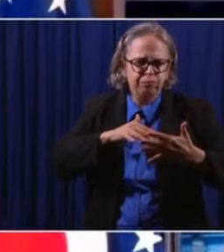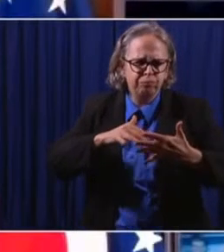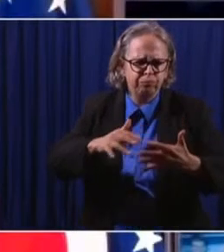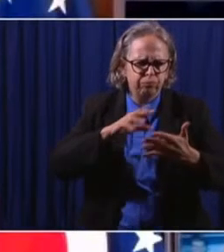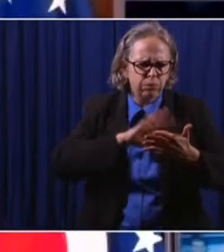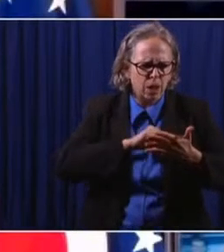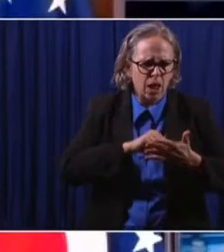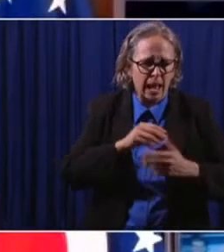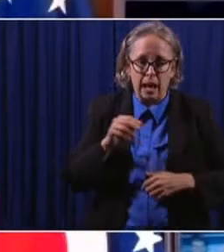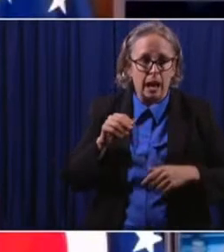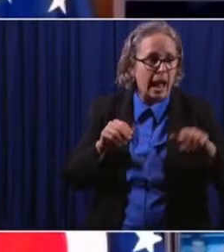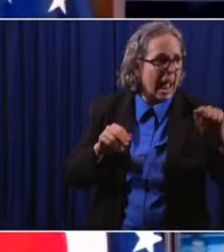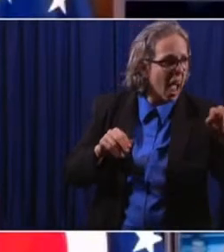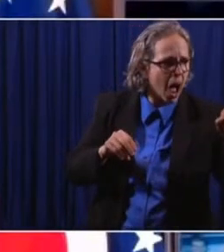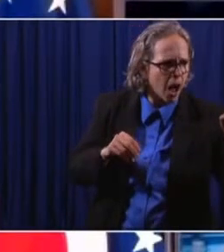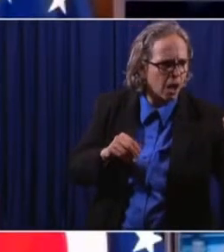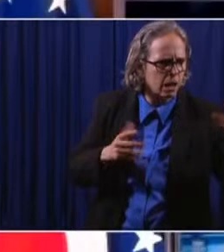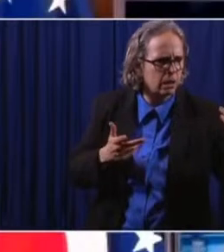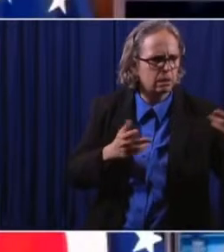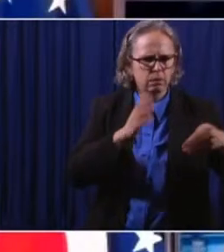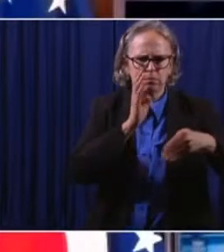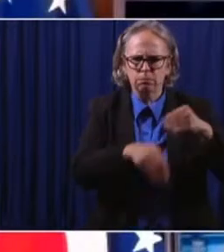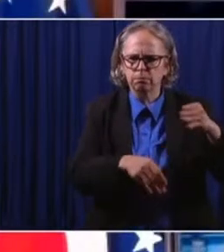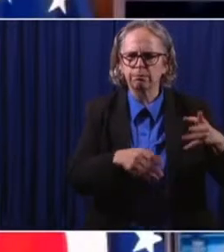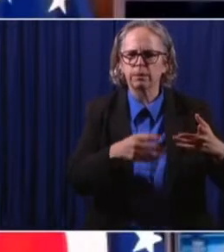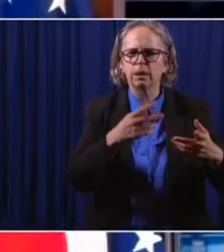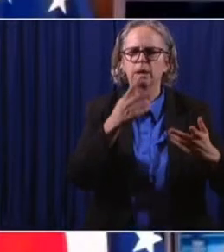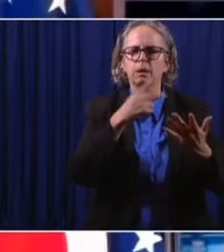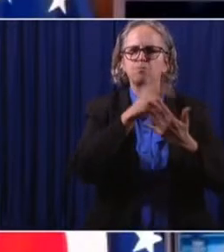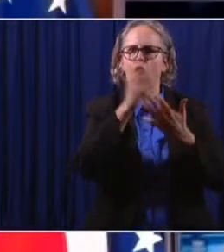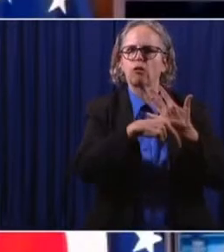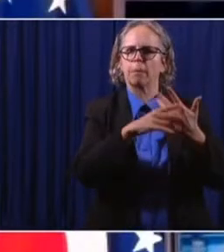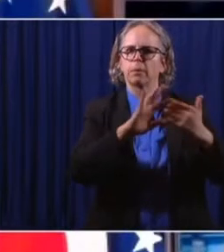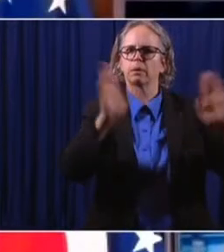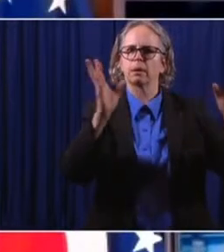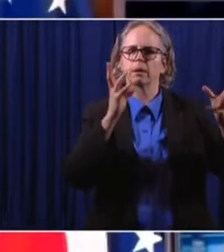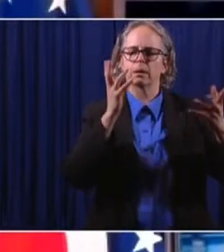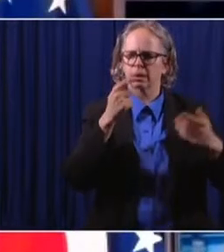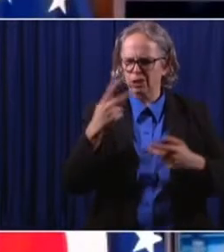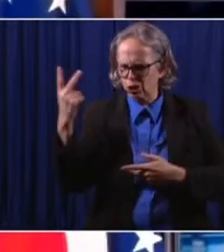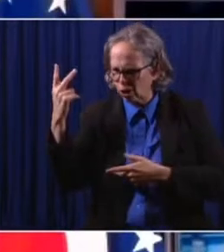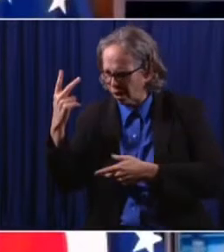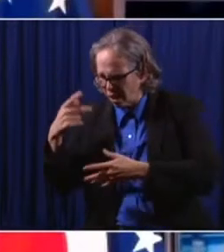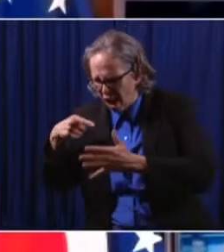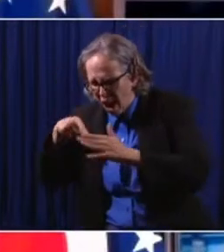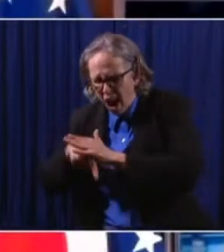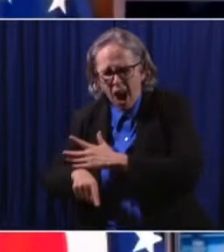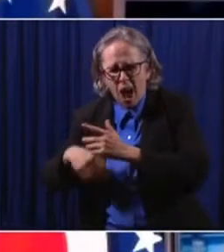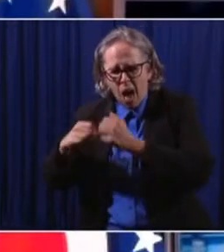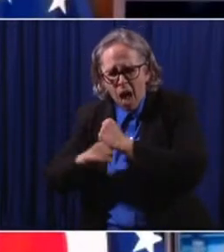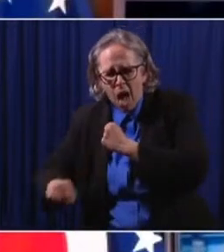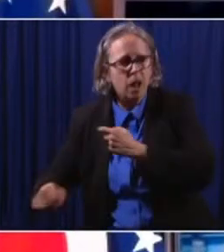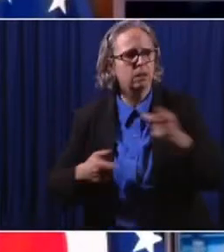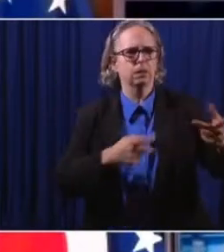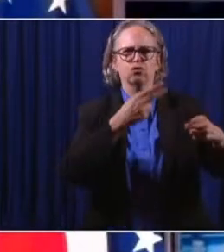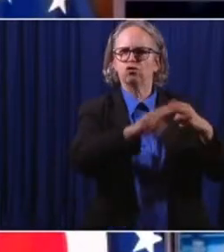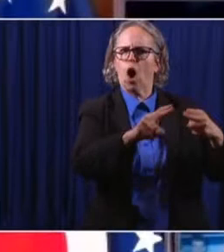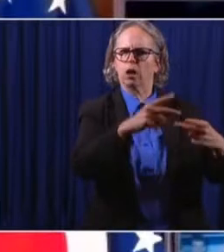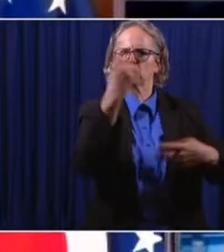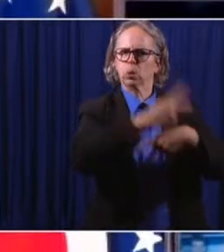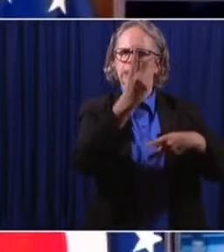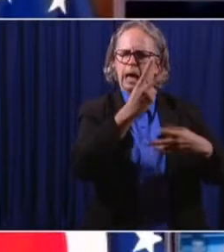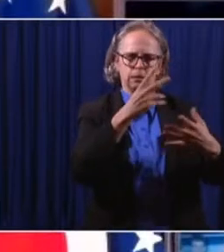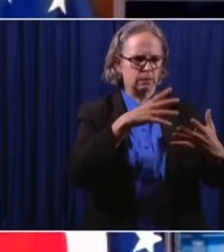on in 2 days. And now we're going to get those subject matter experts to work with us on getting this streamlined. So it's